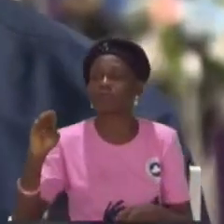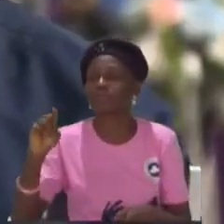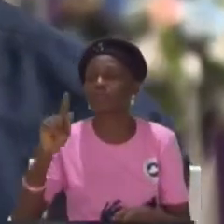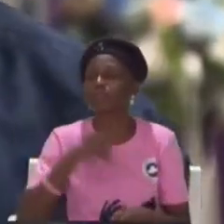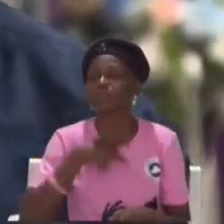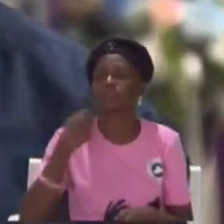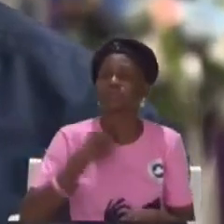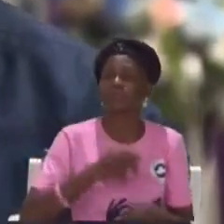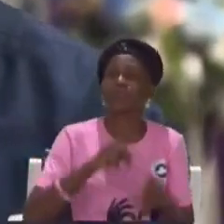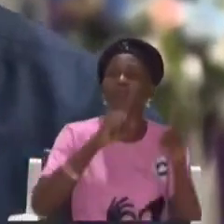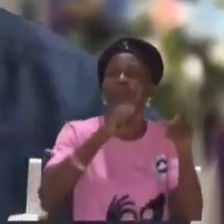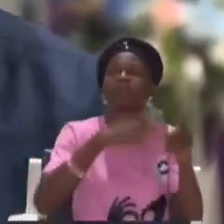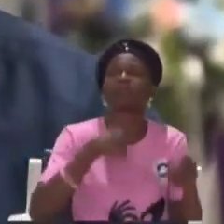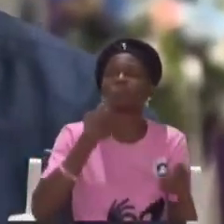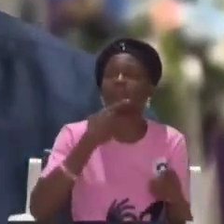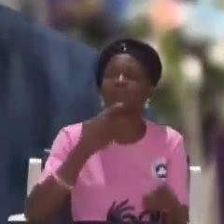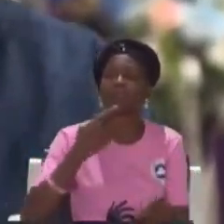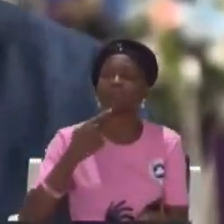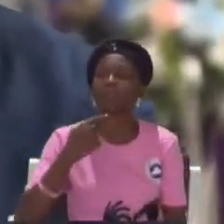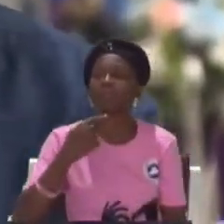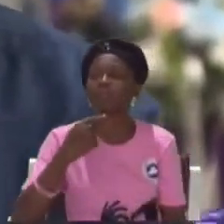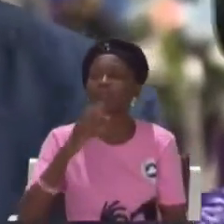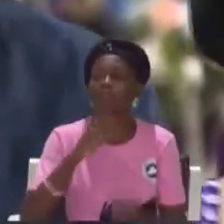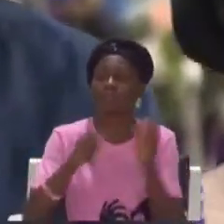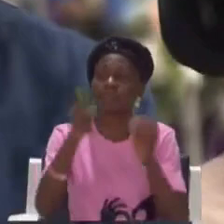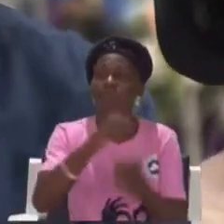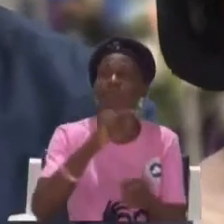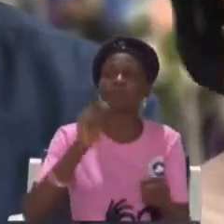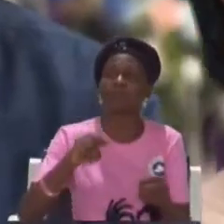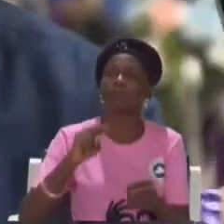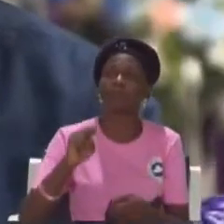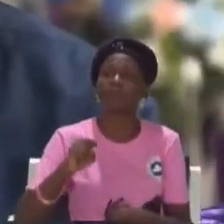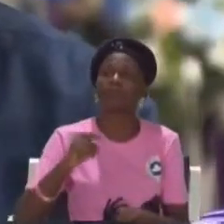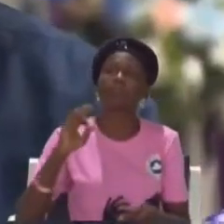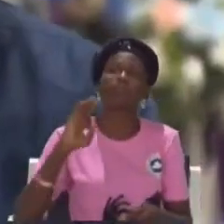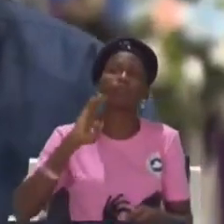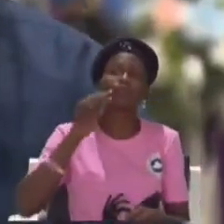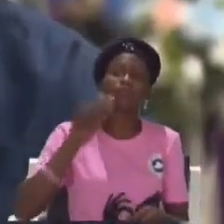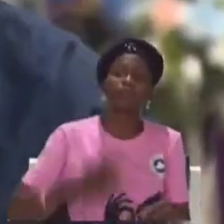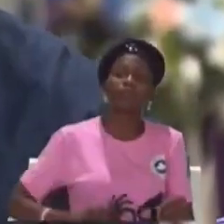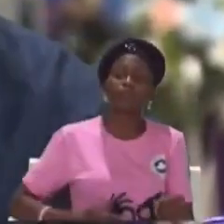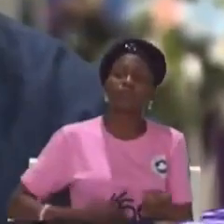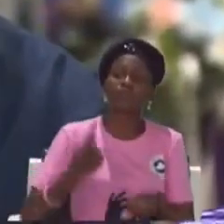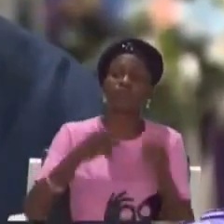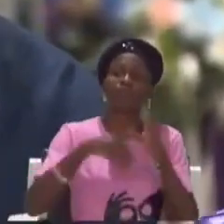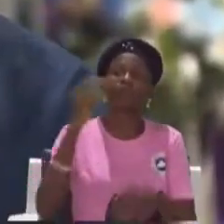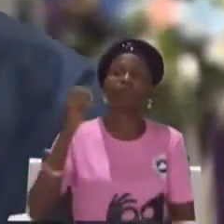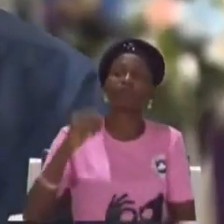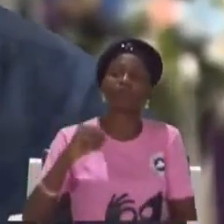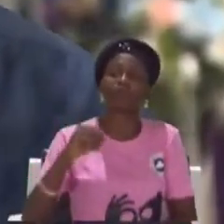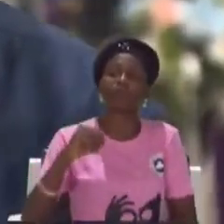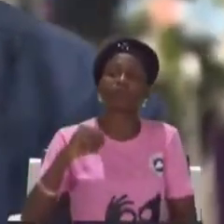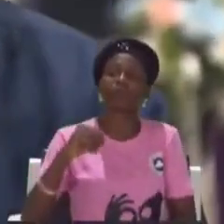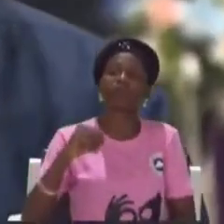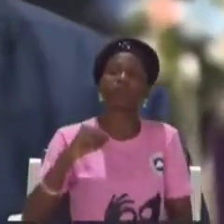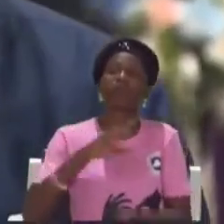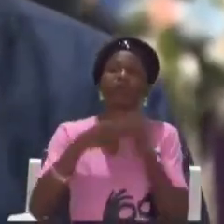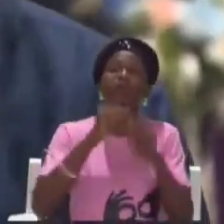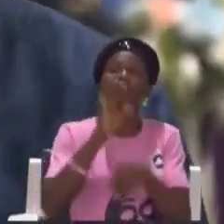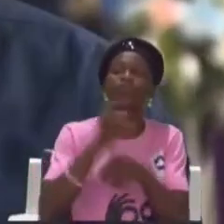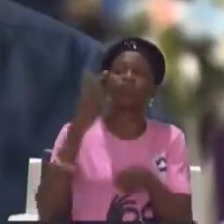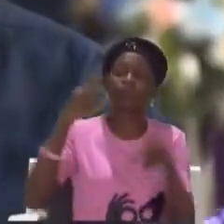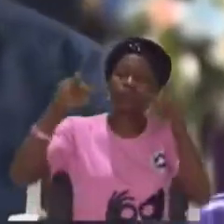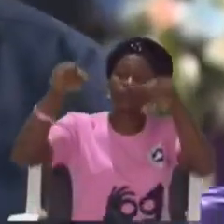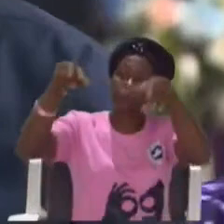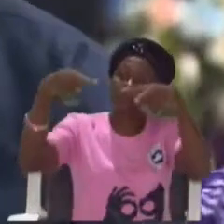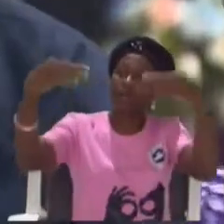Pastor Lumide came and said, if you need the fruit of the womb, come outside. Lo and behold, the whole church was looking at me.